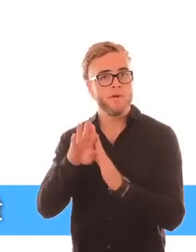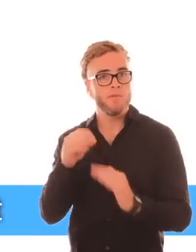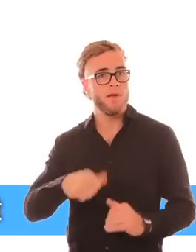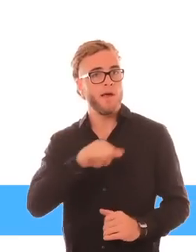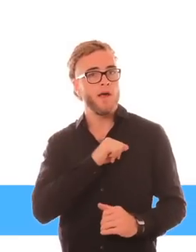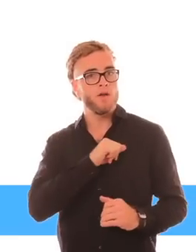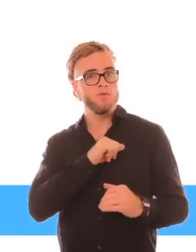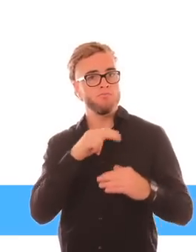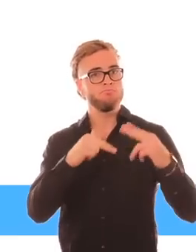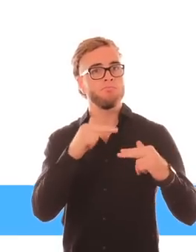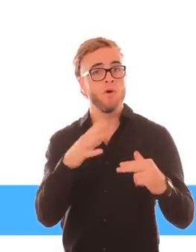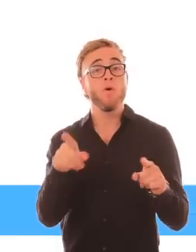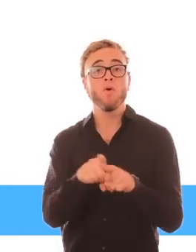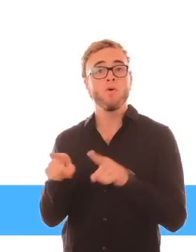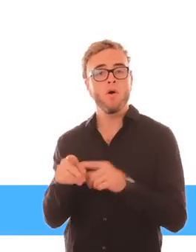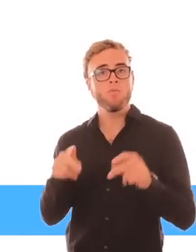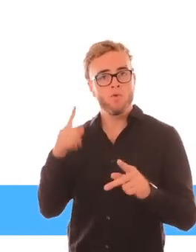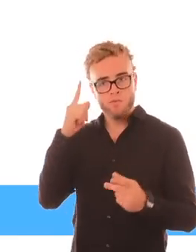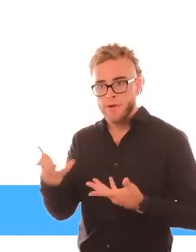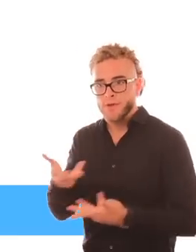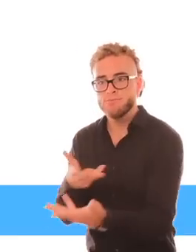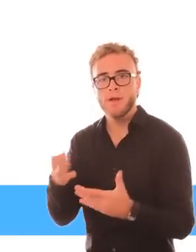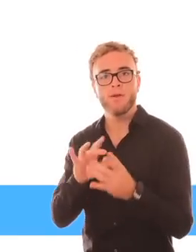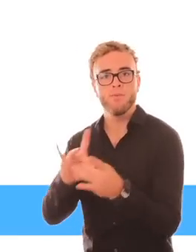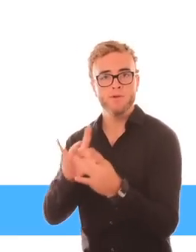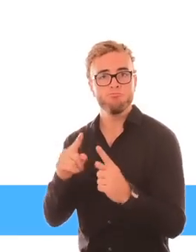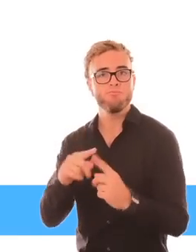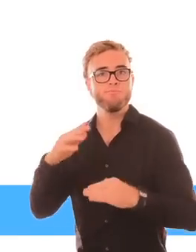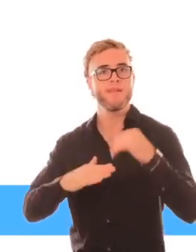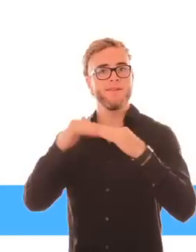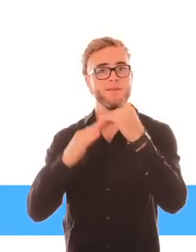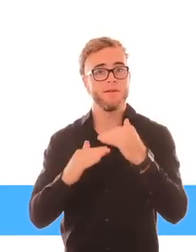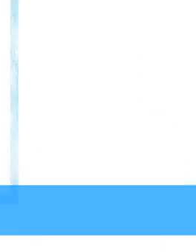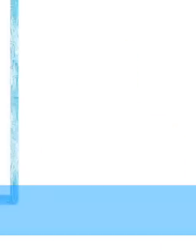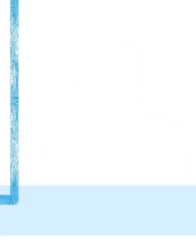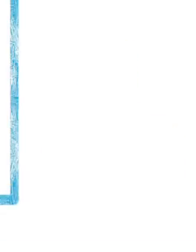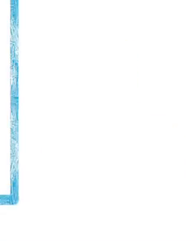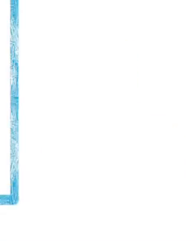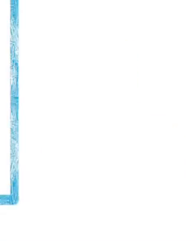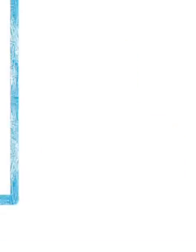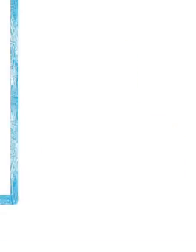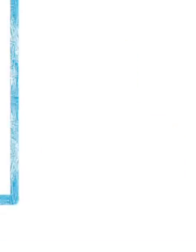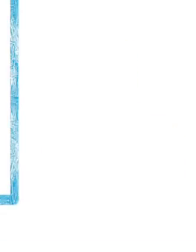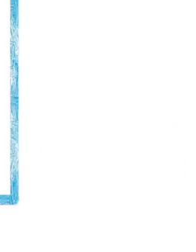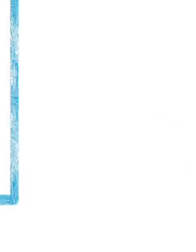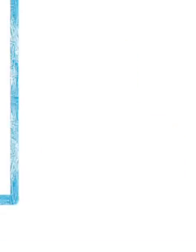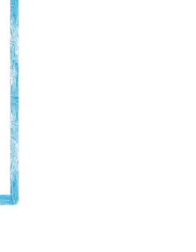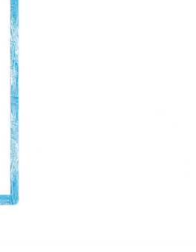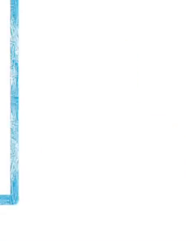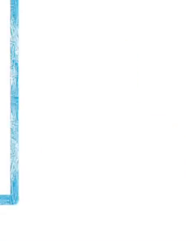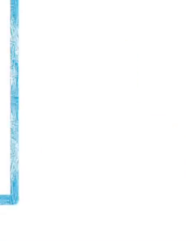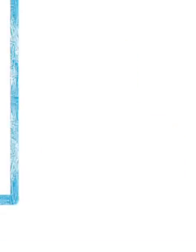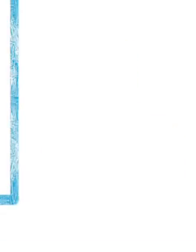and attitude formation. It is also an opportunity for interaction and for relationships to be built. A perspective from